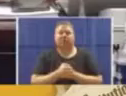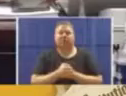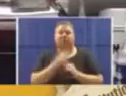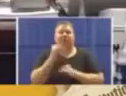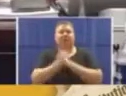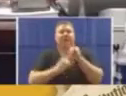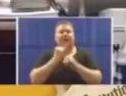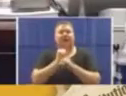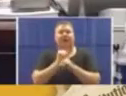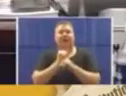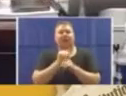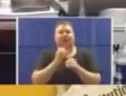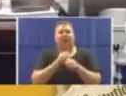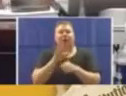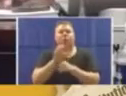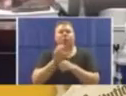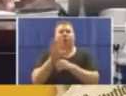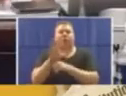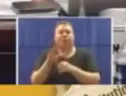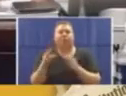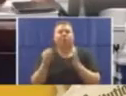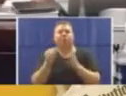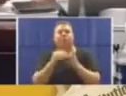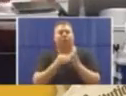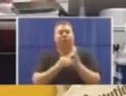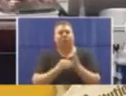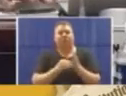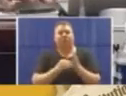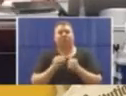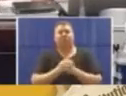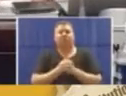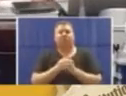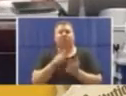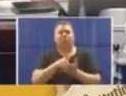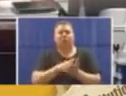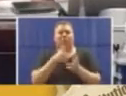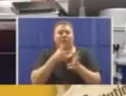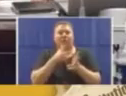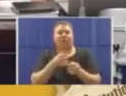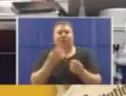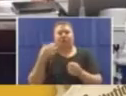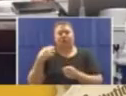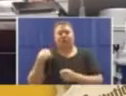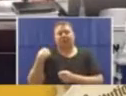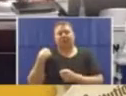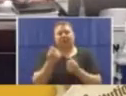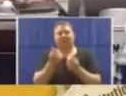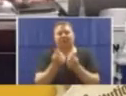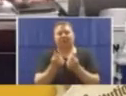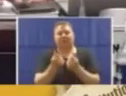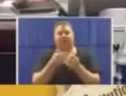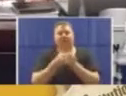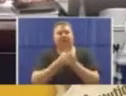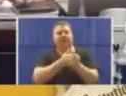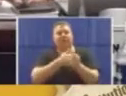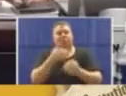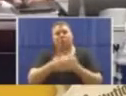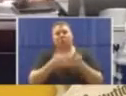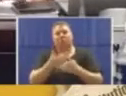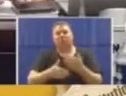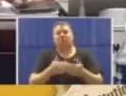outcomes related to implementation of the laws and frameworks. The Minister of Finance is leading the process to prevent